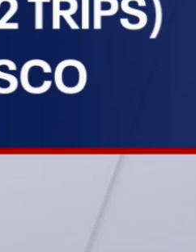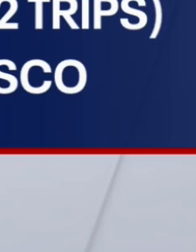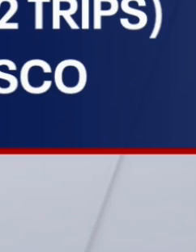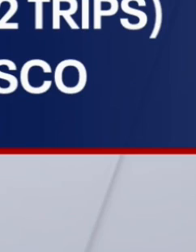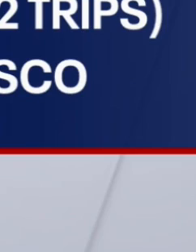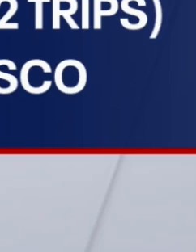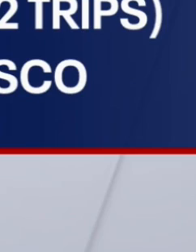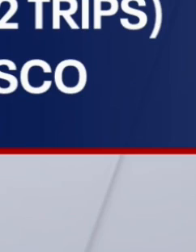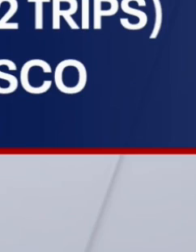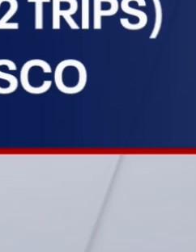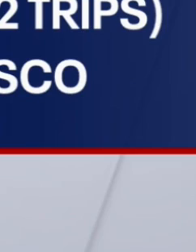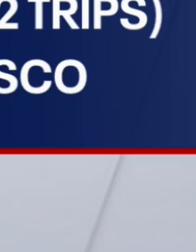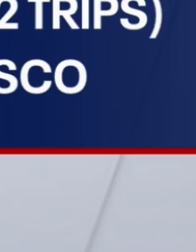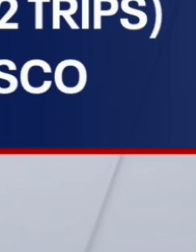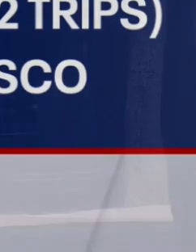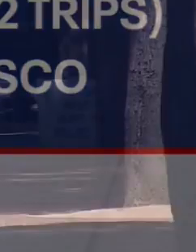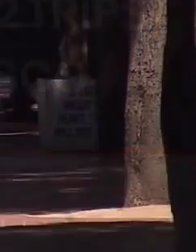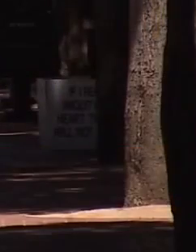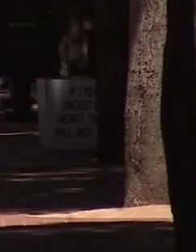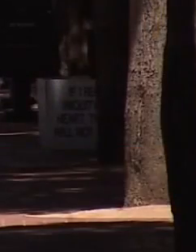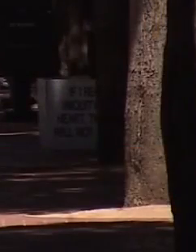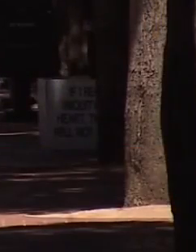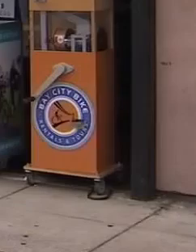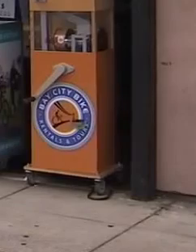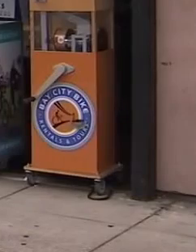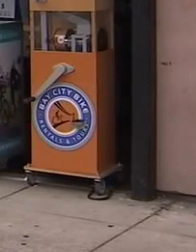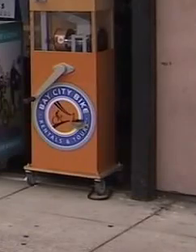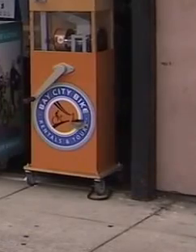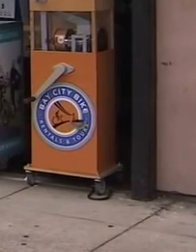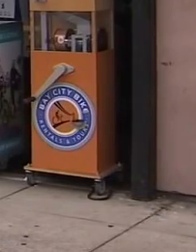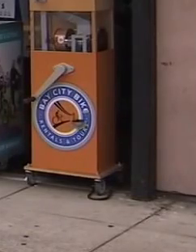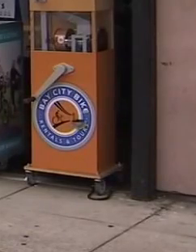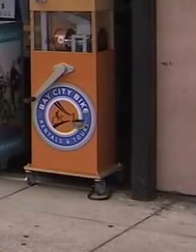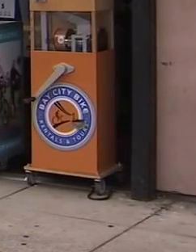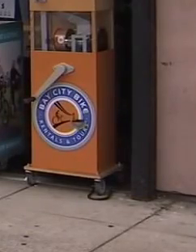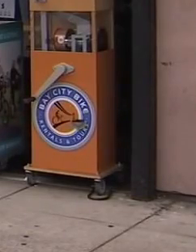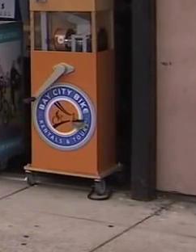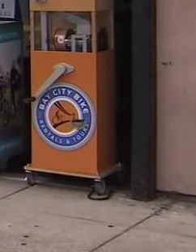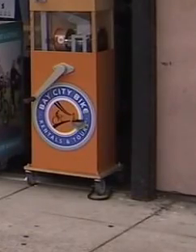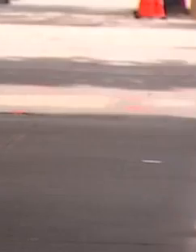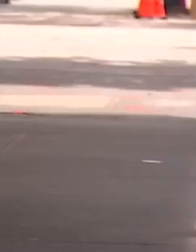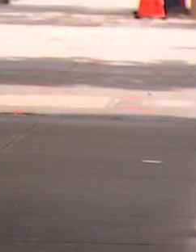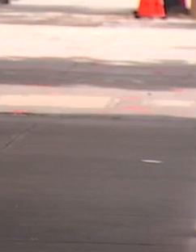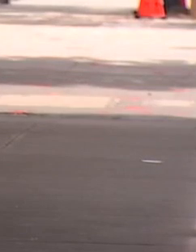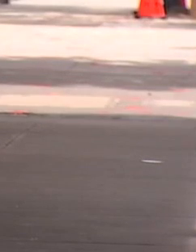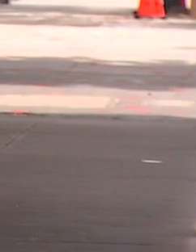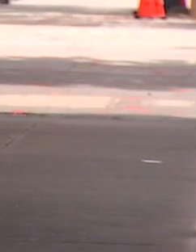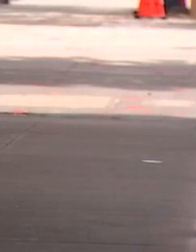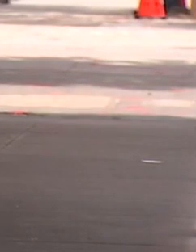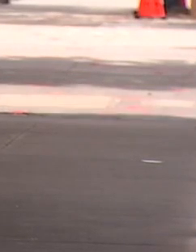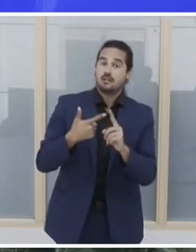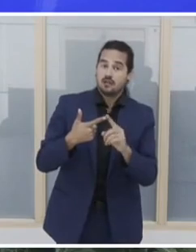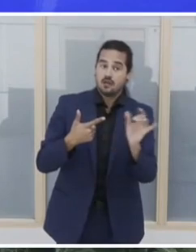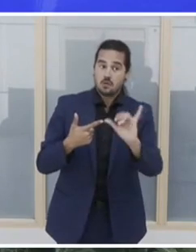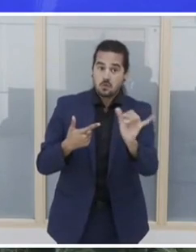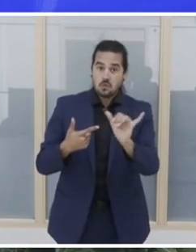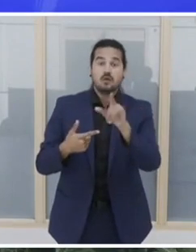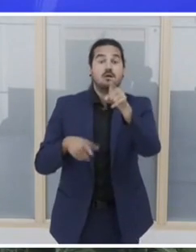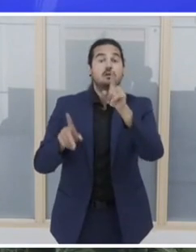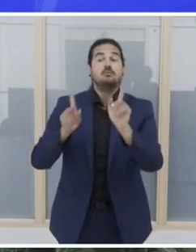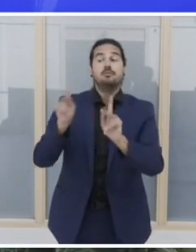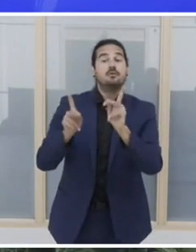or San Francisco, plus $2,000 to offset travel expenses. But wait, there's more.